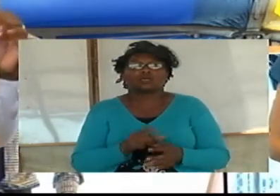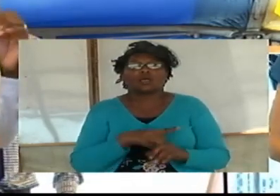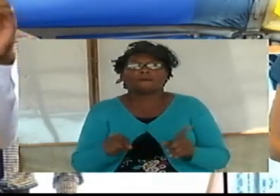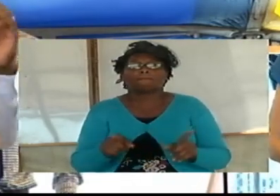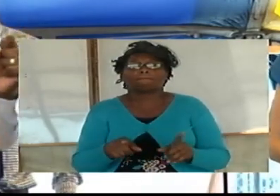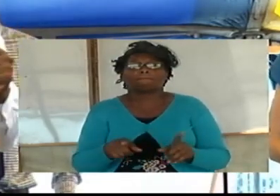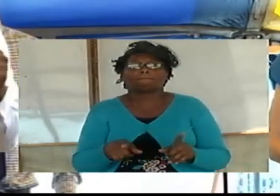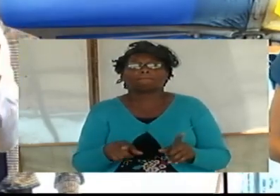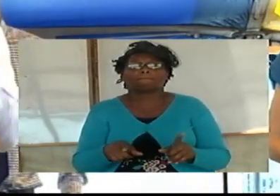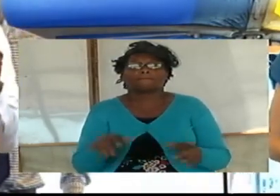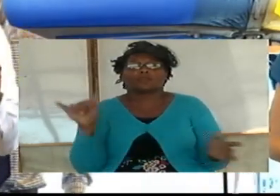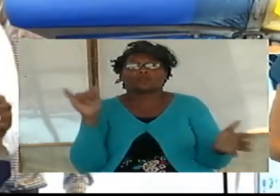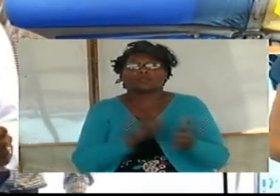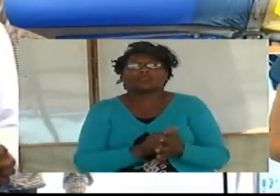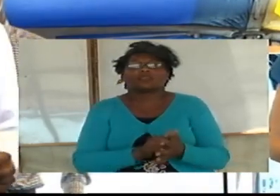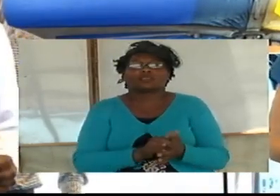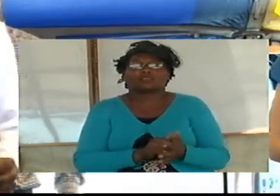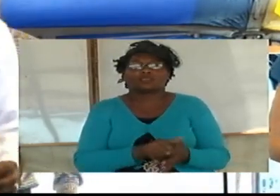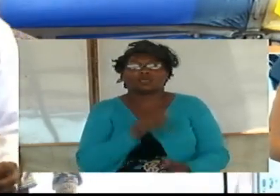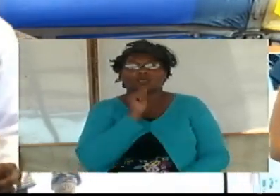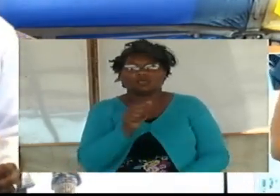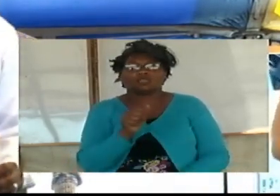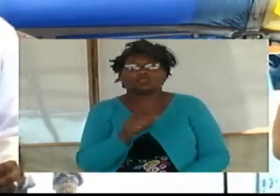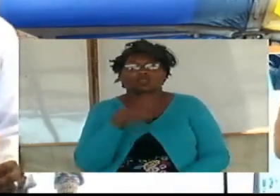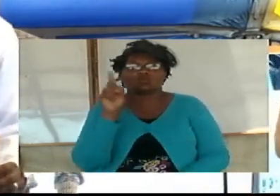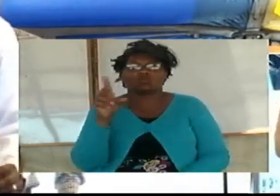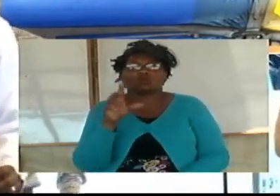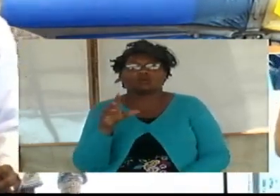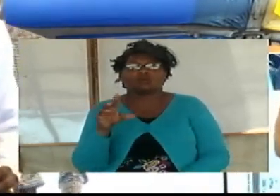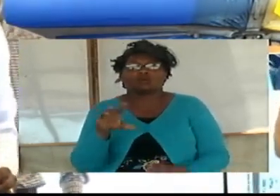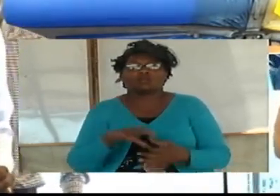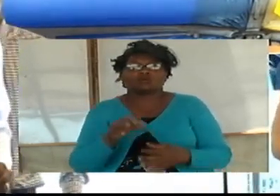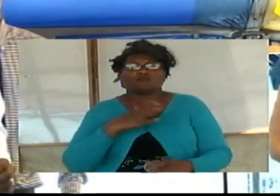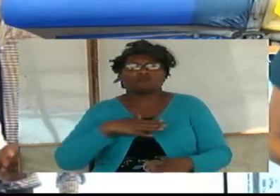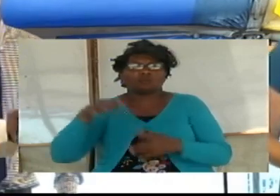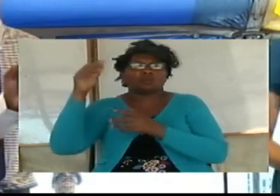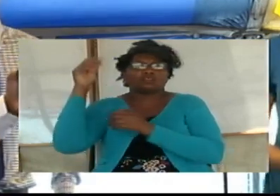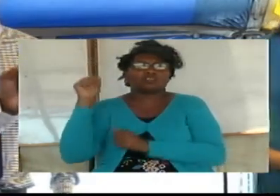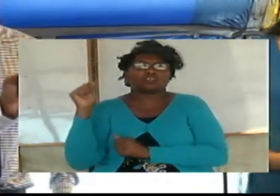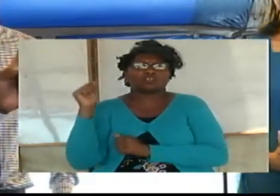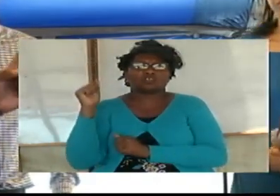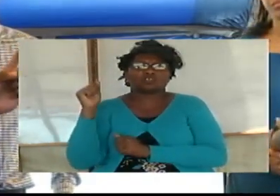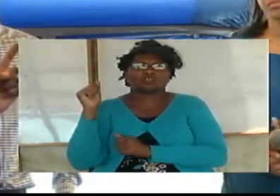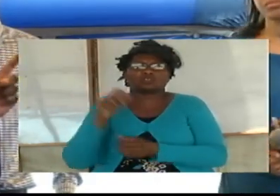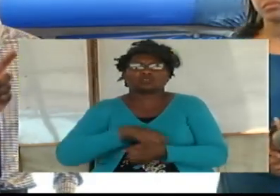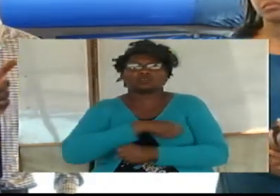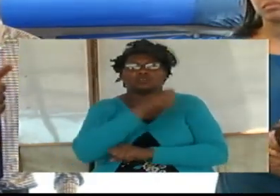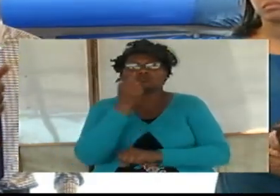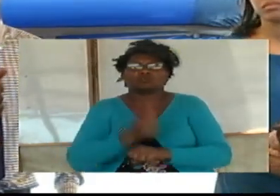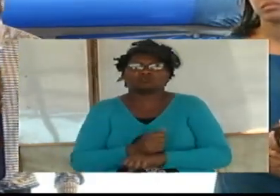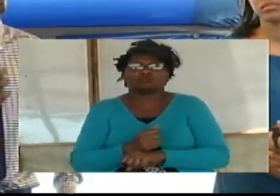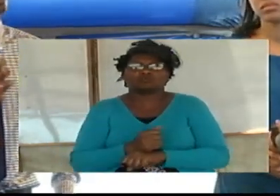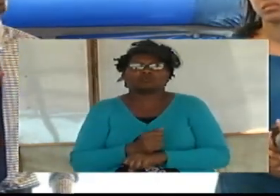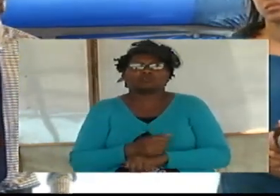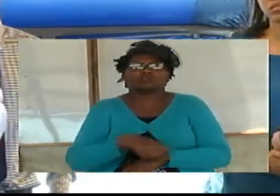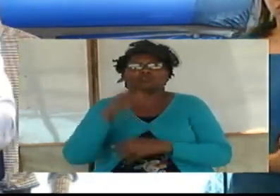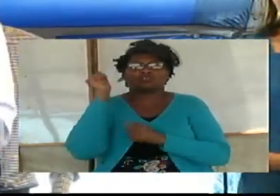But that is not where my trust and my confidence is. I'm trusting God